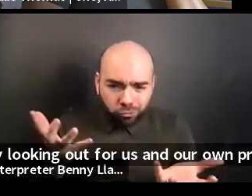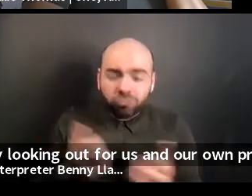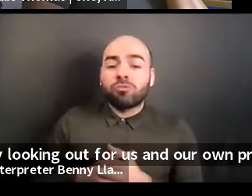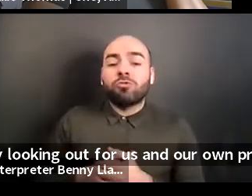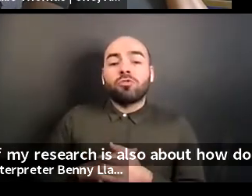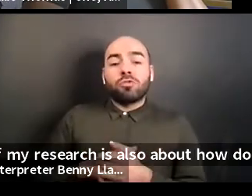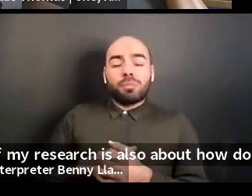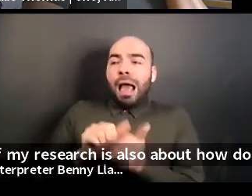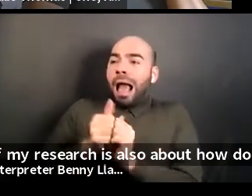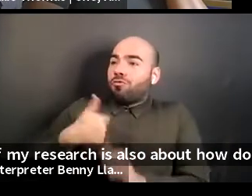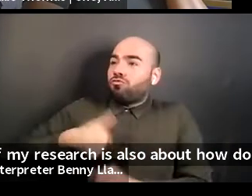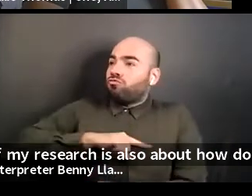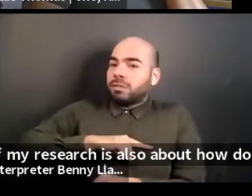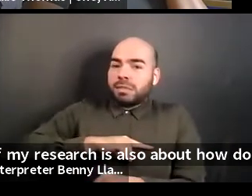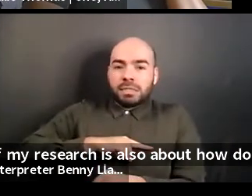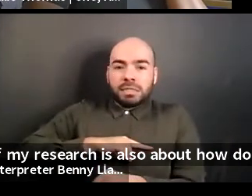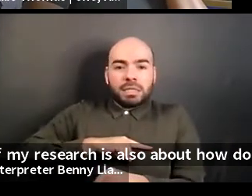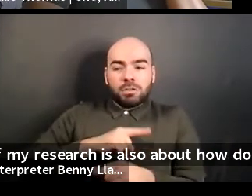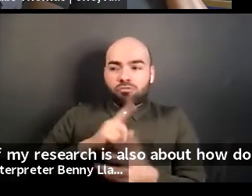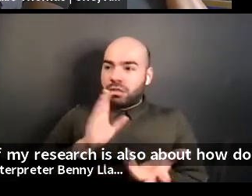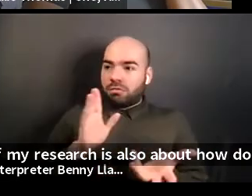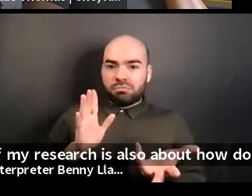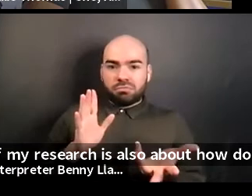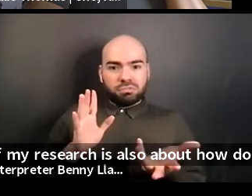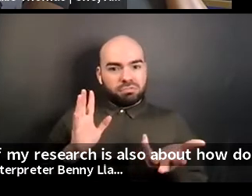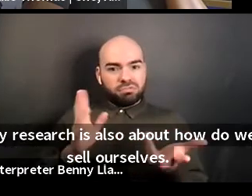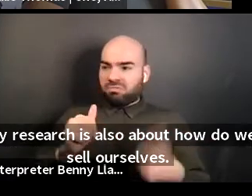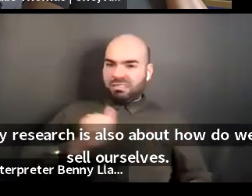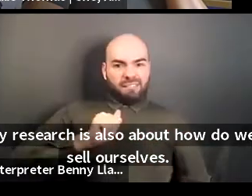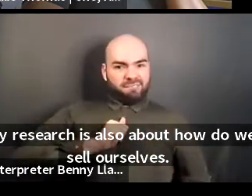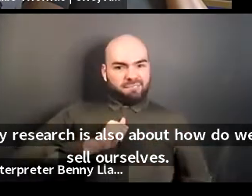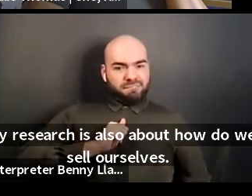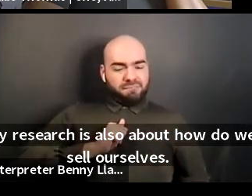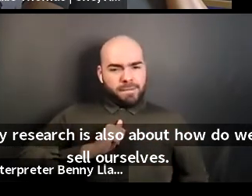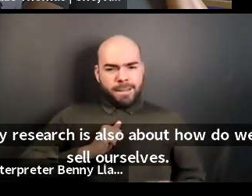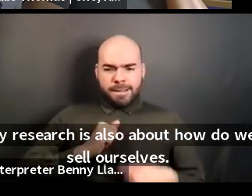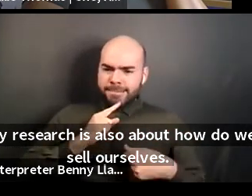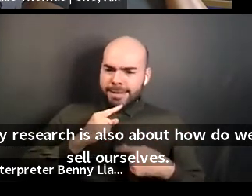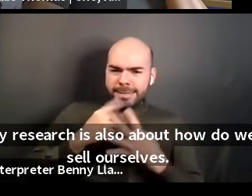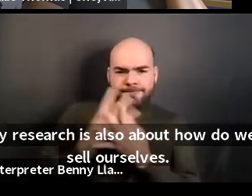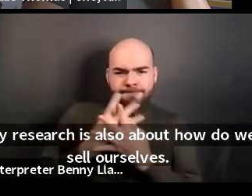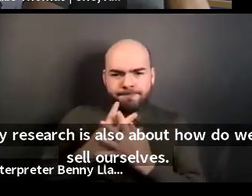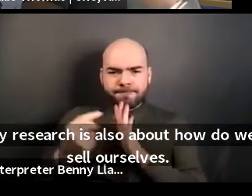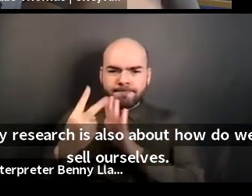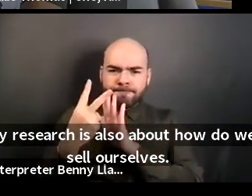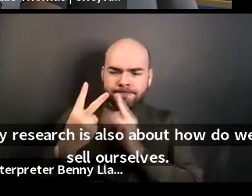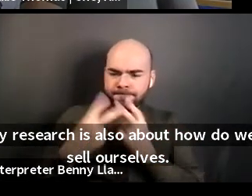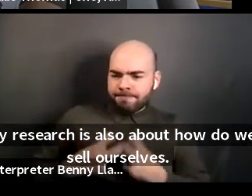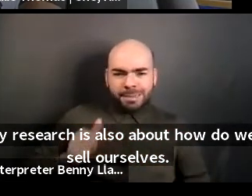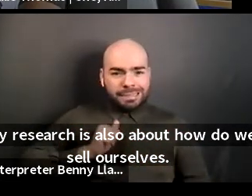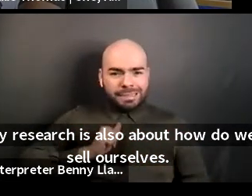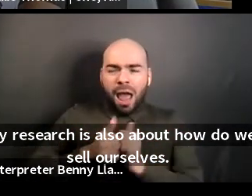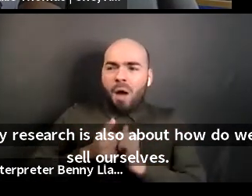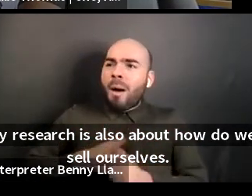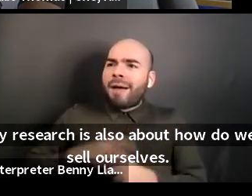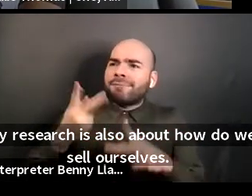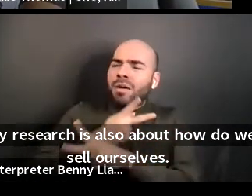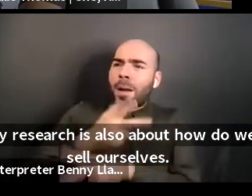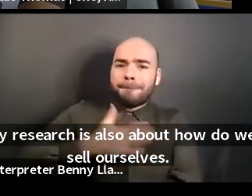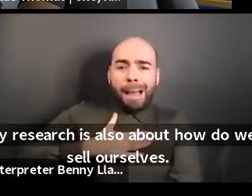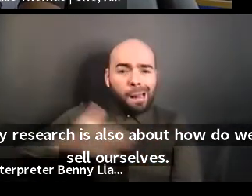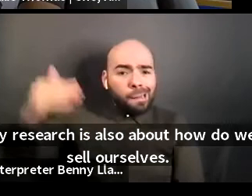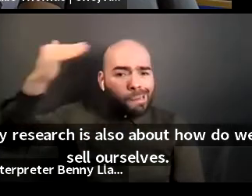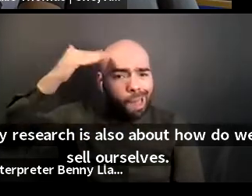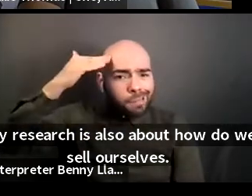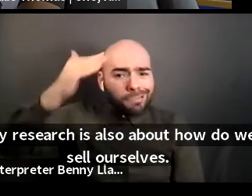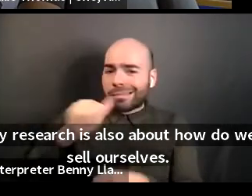we rigorously self ourselves so we can figure out what our own knowledge gaps are and address them. So the work that we are